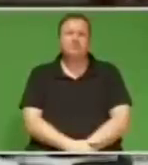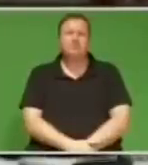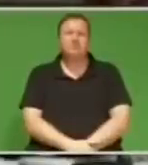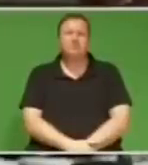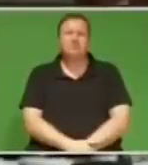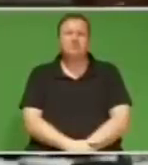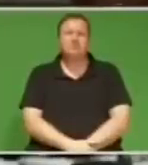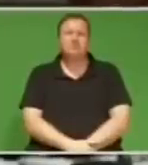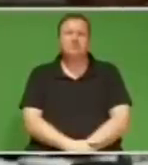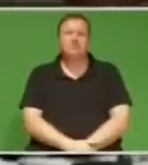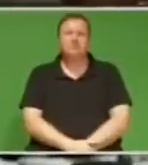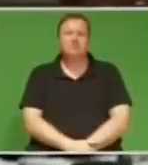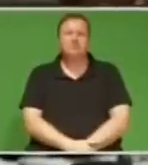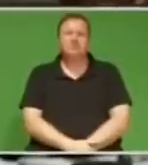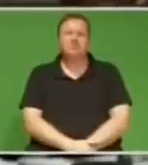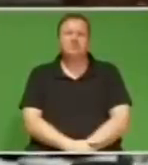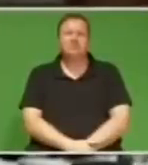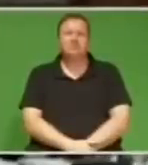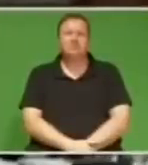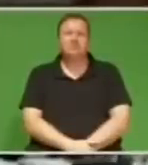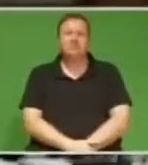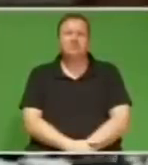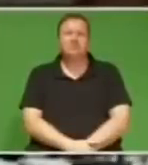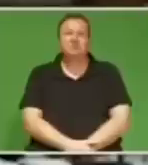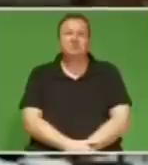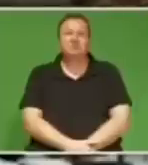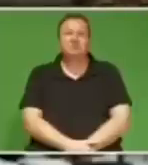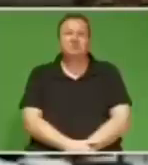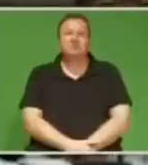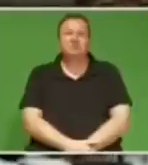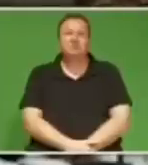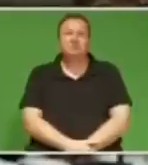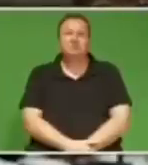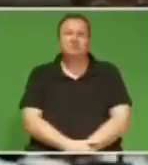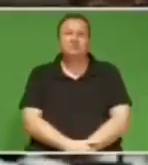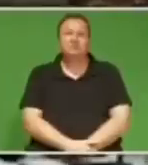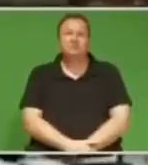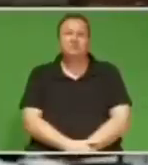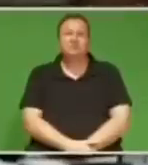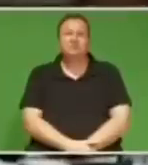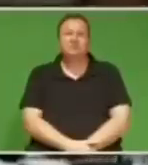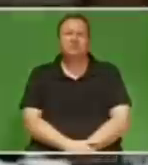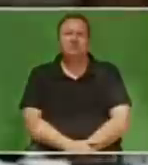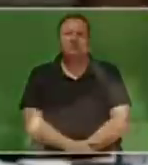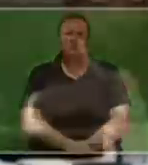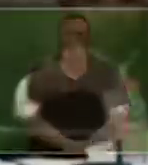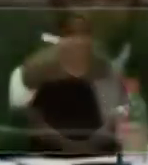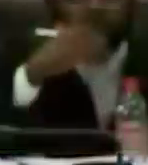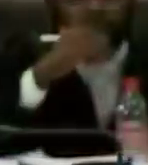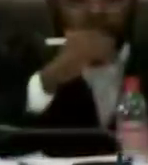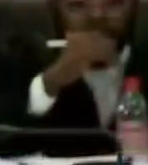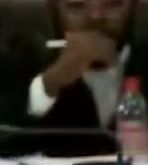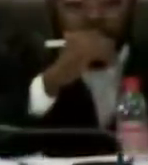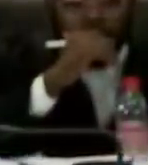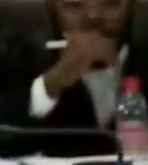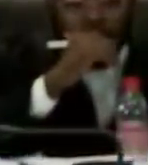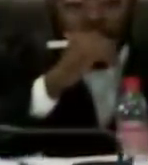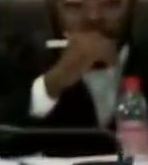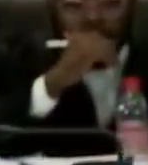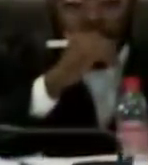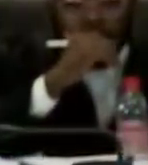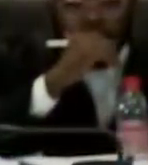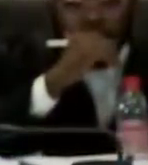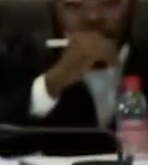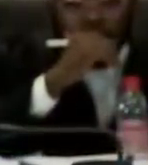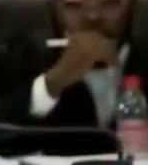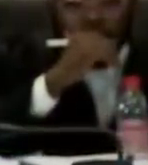abakwazi ubeka i-barber shop, abakwazi ukwenza i-car wash. Ukhona Minister of Small Business, kawenza